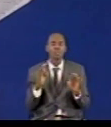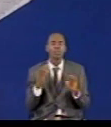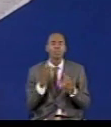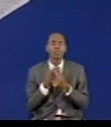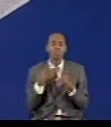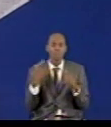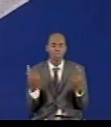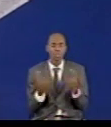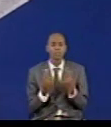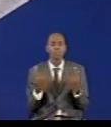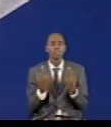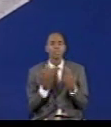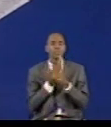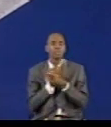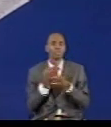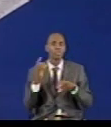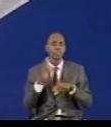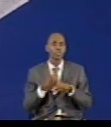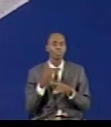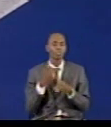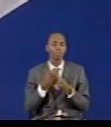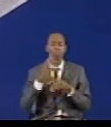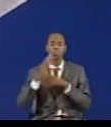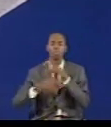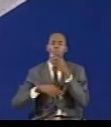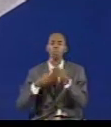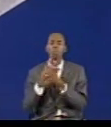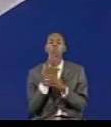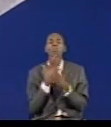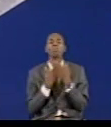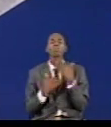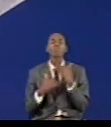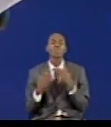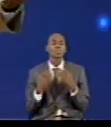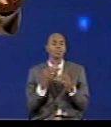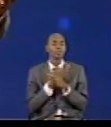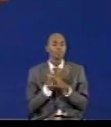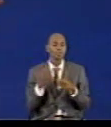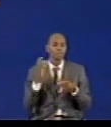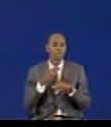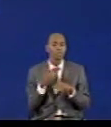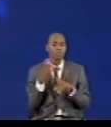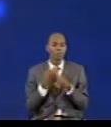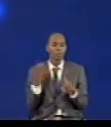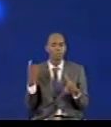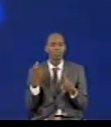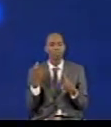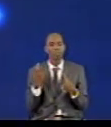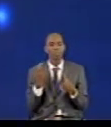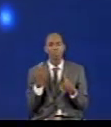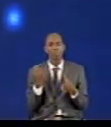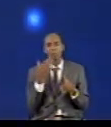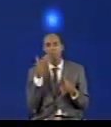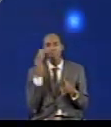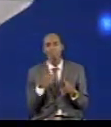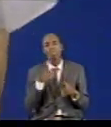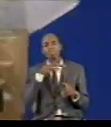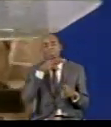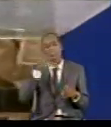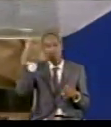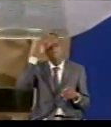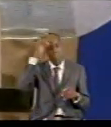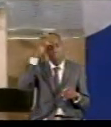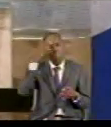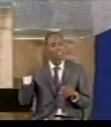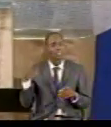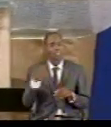sin, freedom from worldliness, freedom from evil. They come to spy the freedom